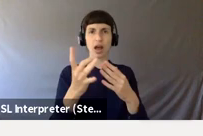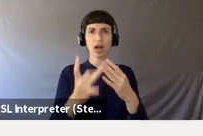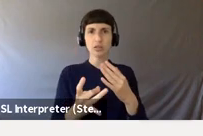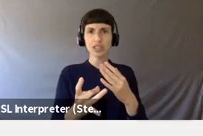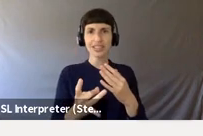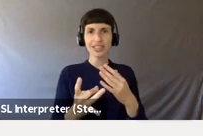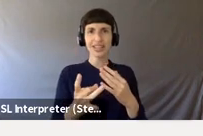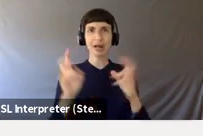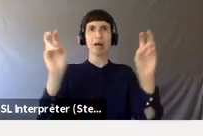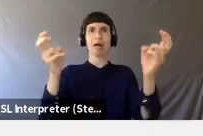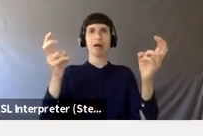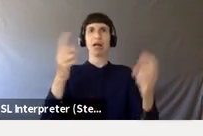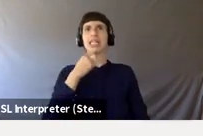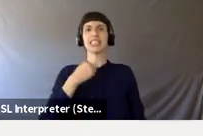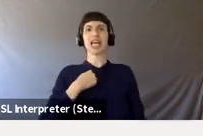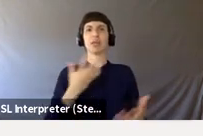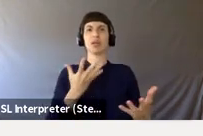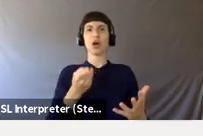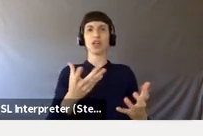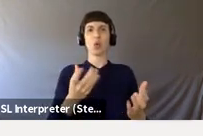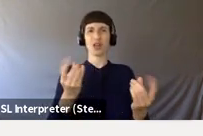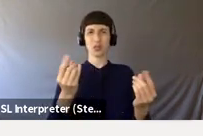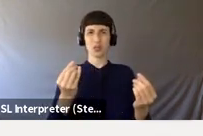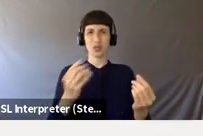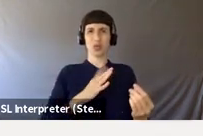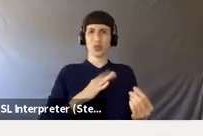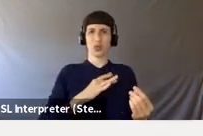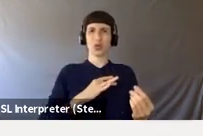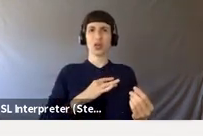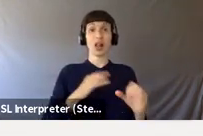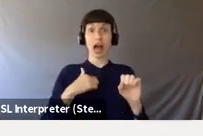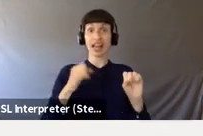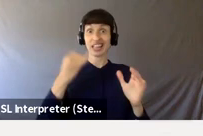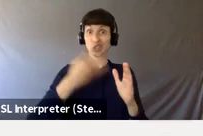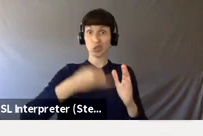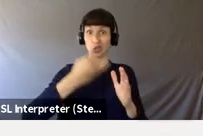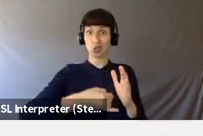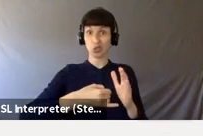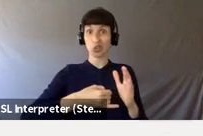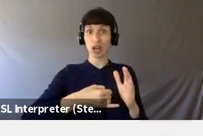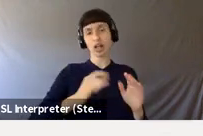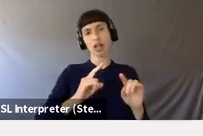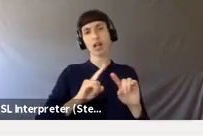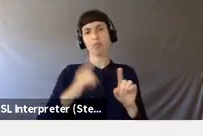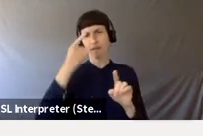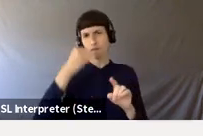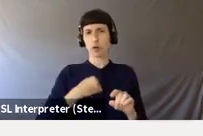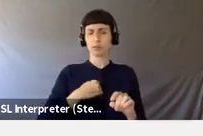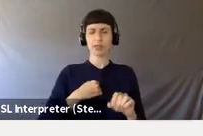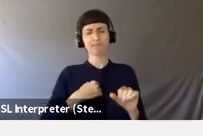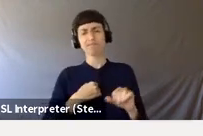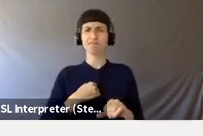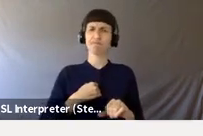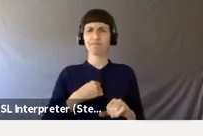do. This is really cool. I can draw. This is nice. But for me, I'm like, I'm not quite getting it. There's something more. And